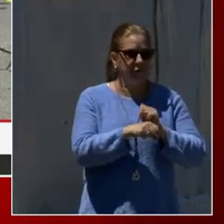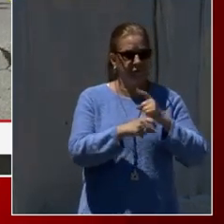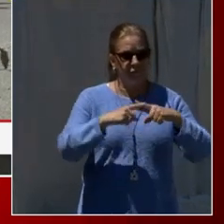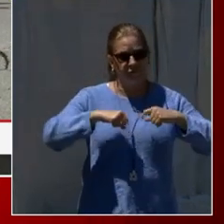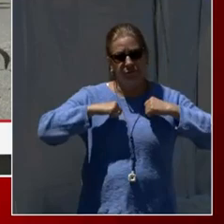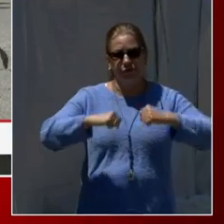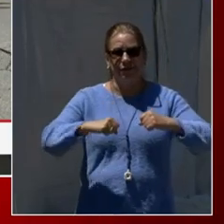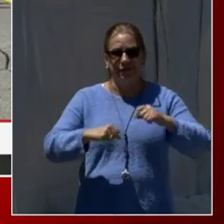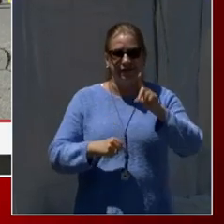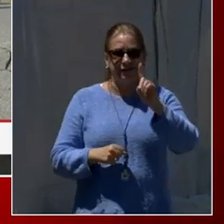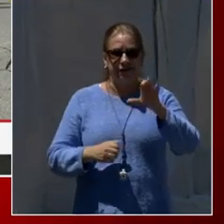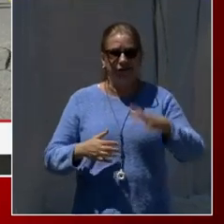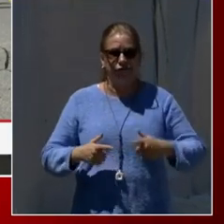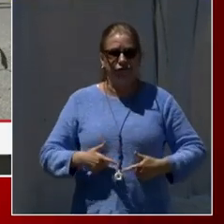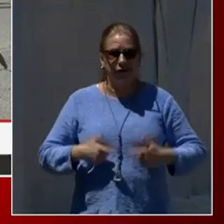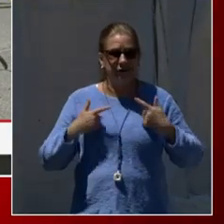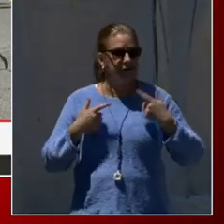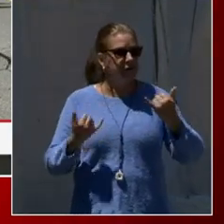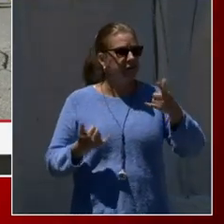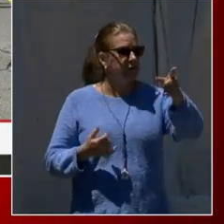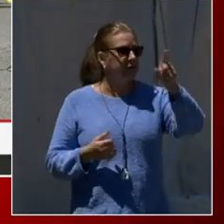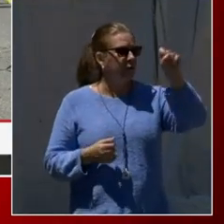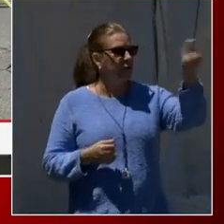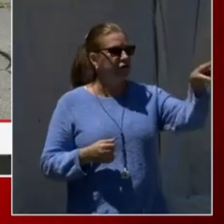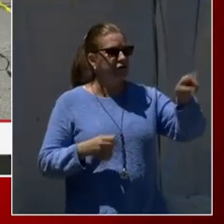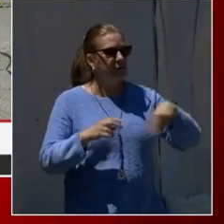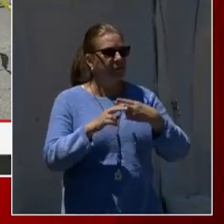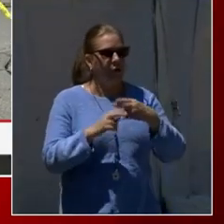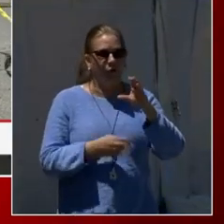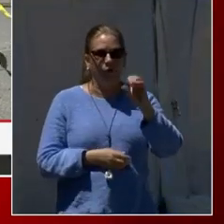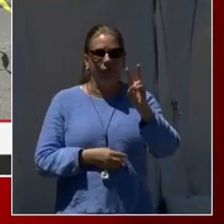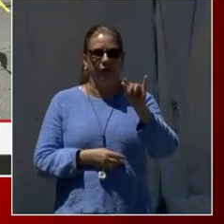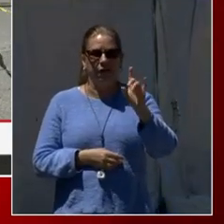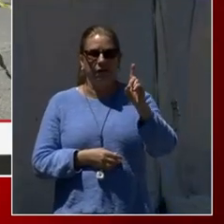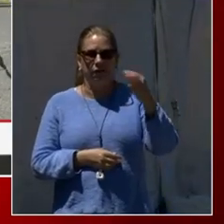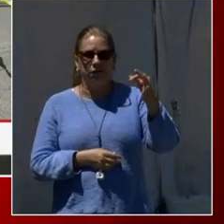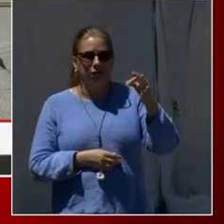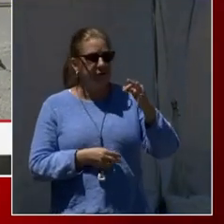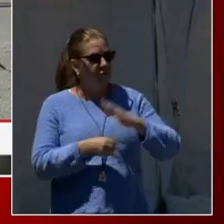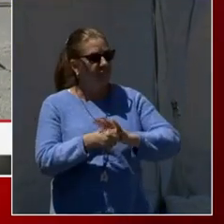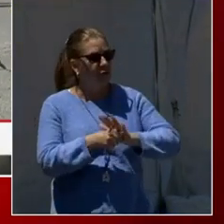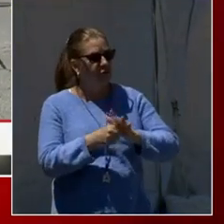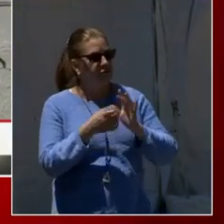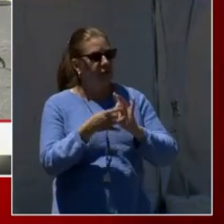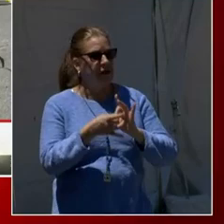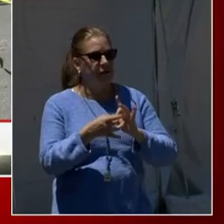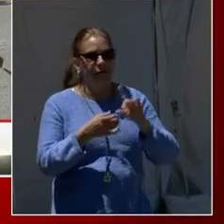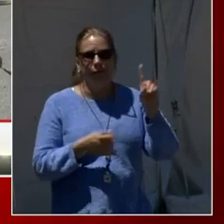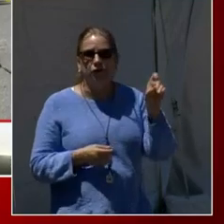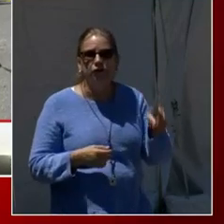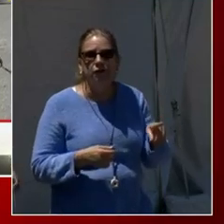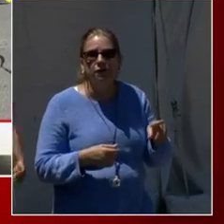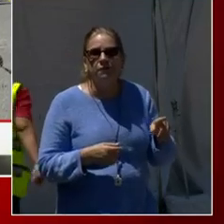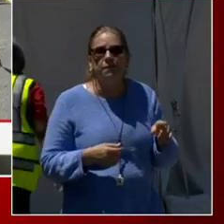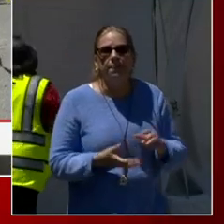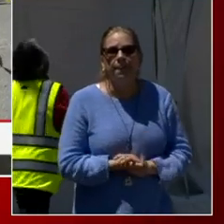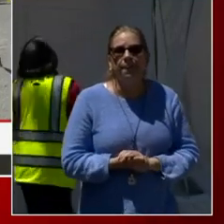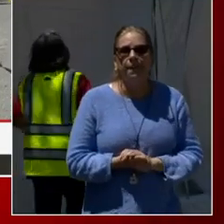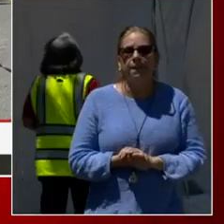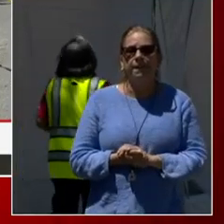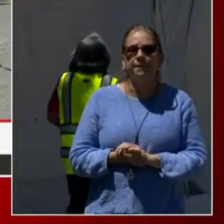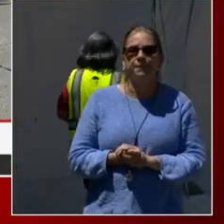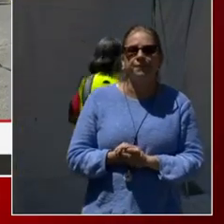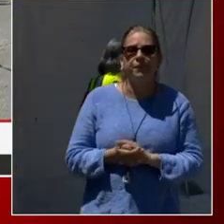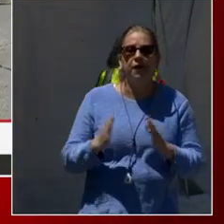Yeah. The community spread trend data once again is paused, according to your